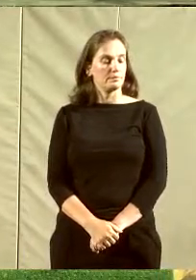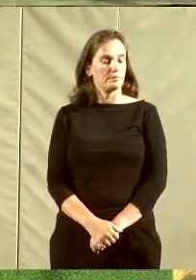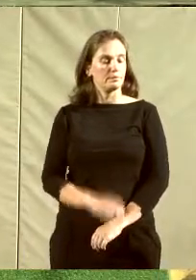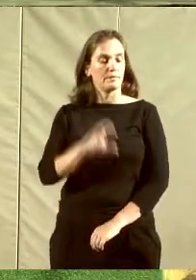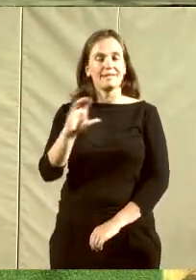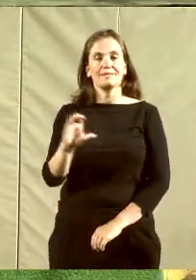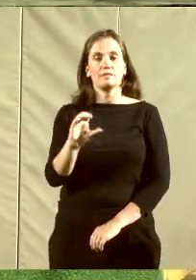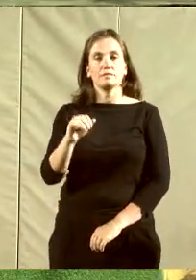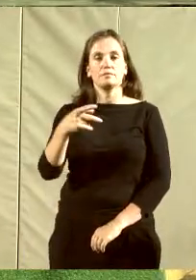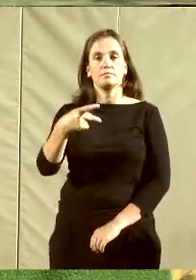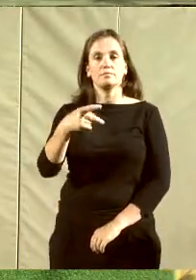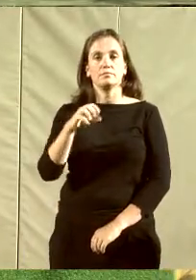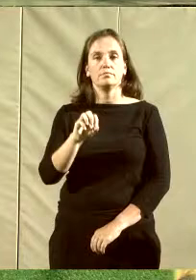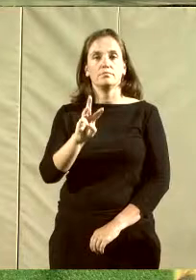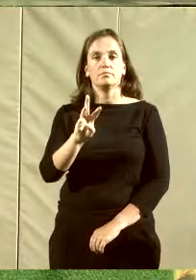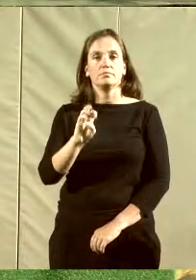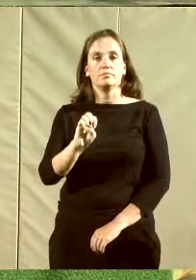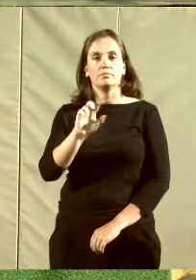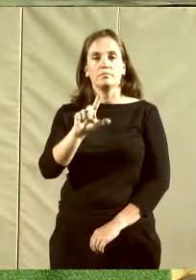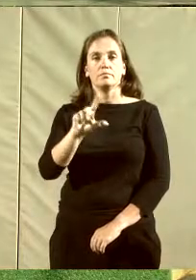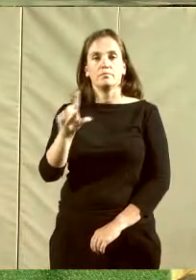Cindy Alexis Powell.